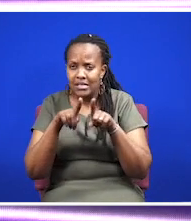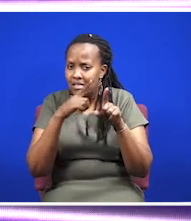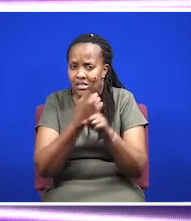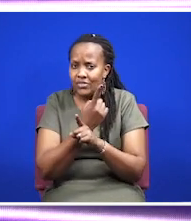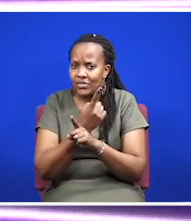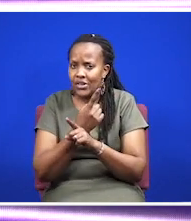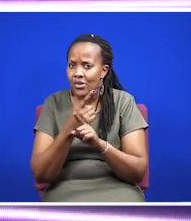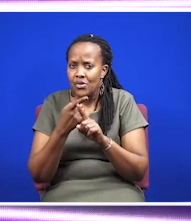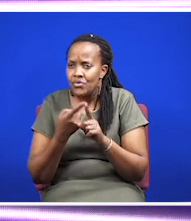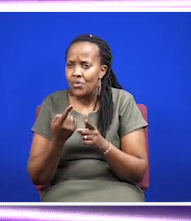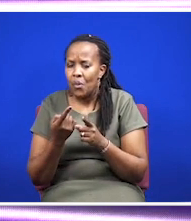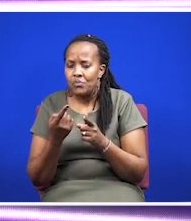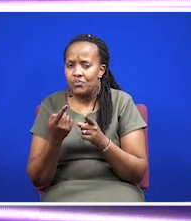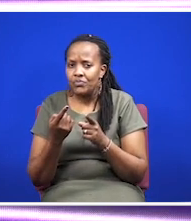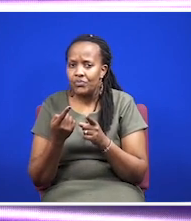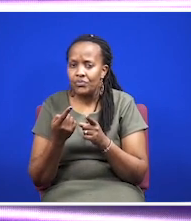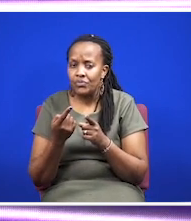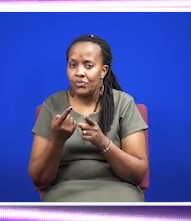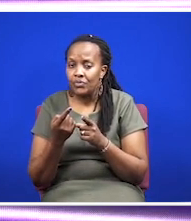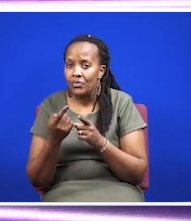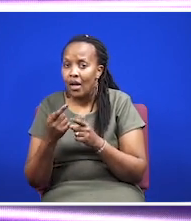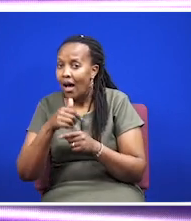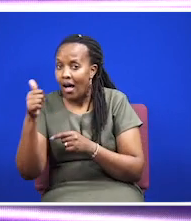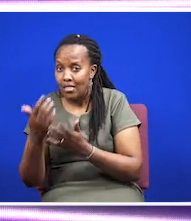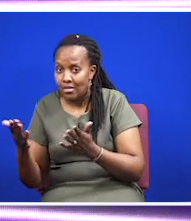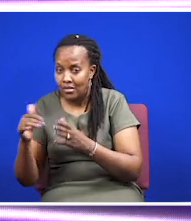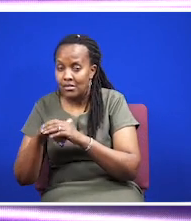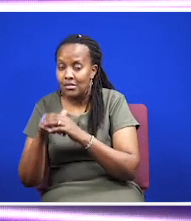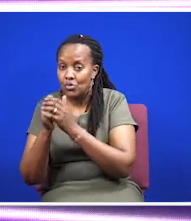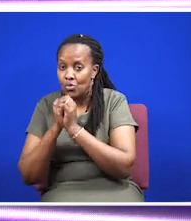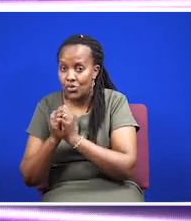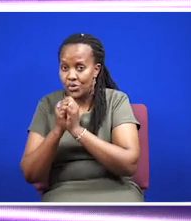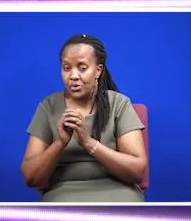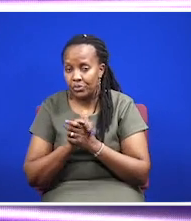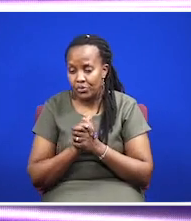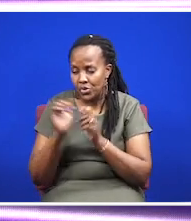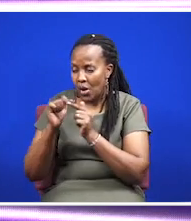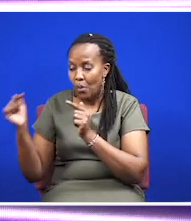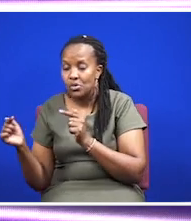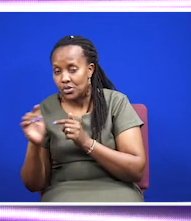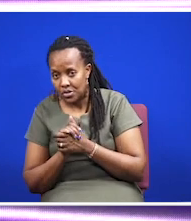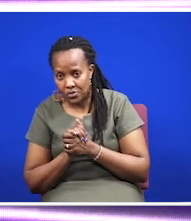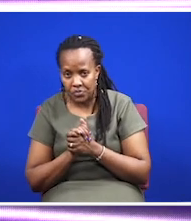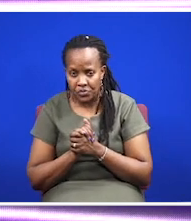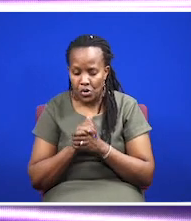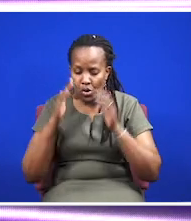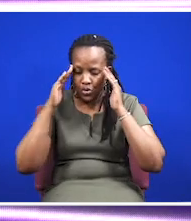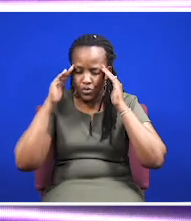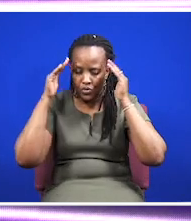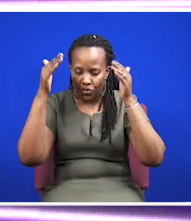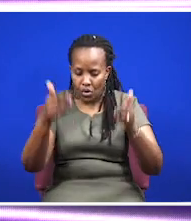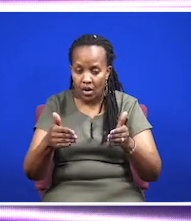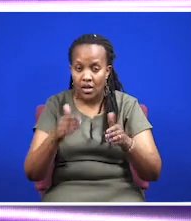hypocrisy when it comes to worship. But to focus on what we are here to talk about, that is